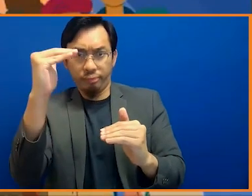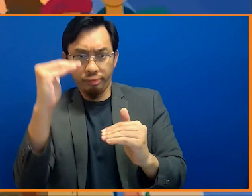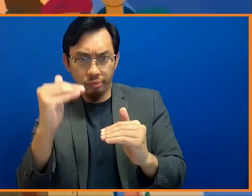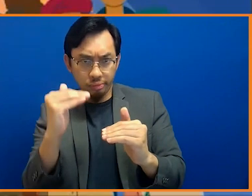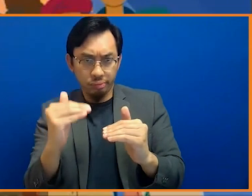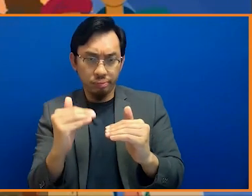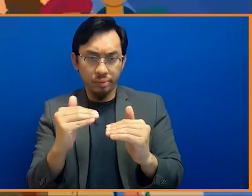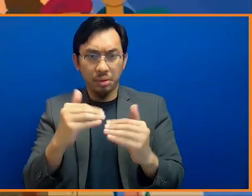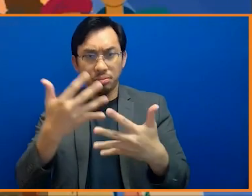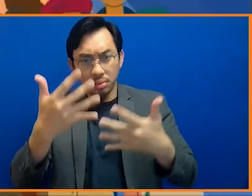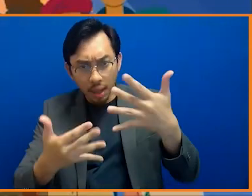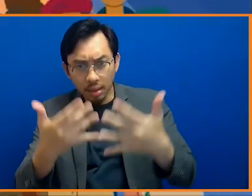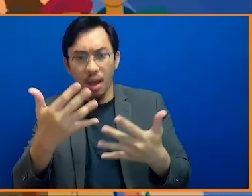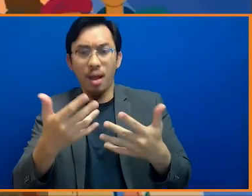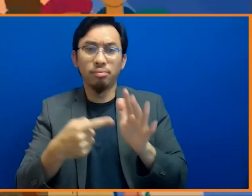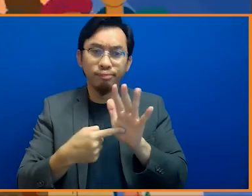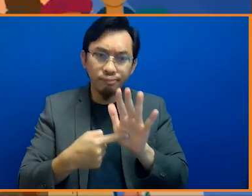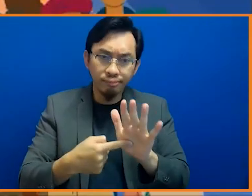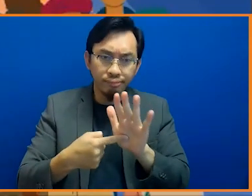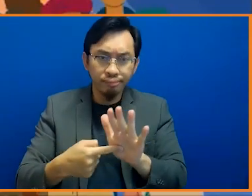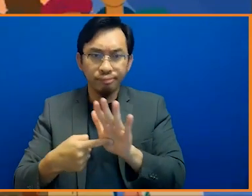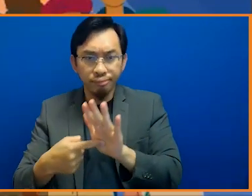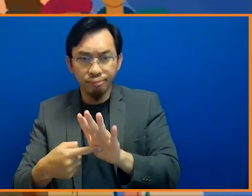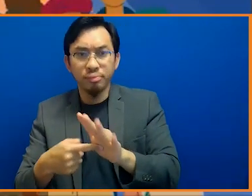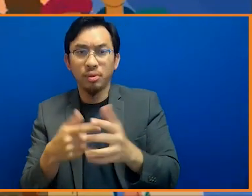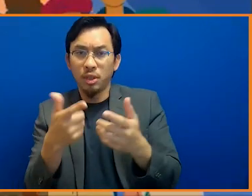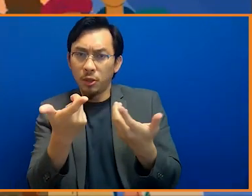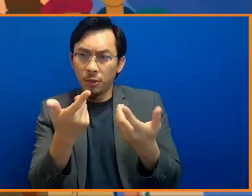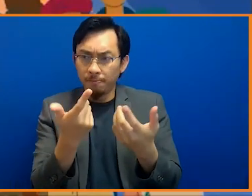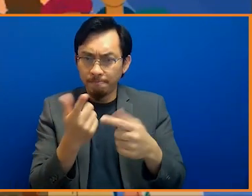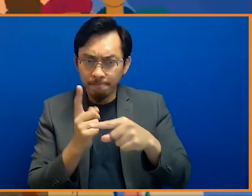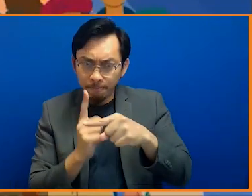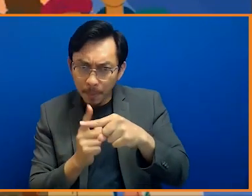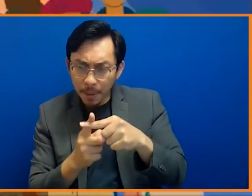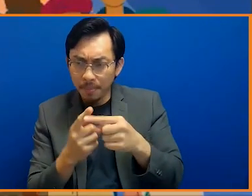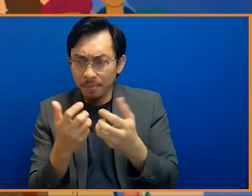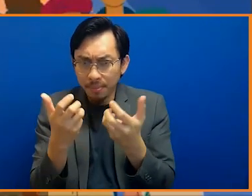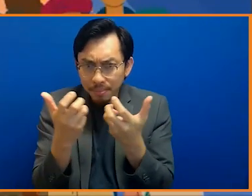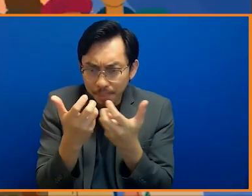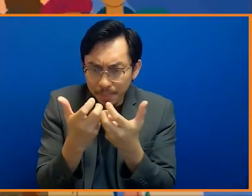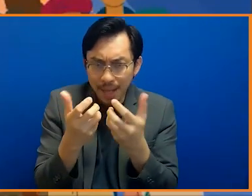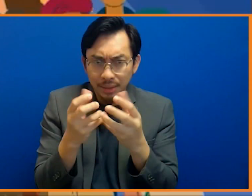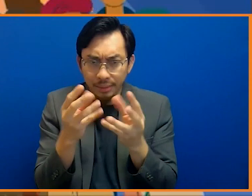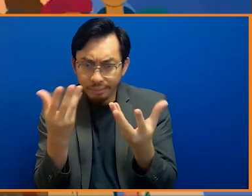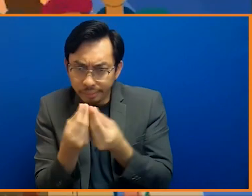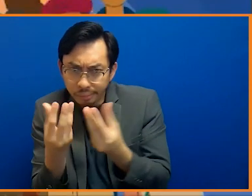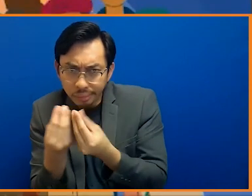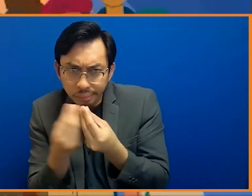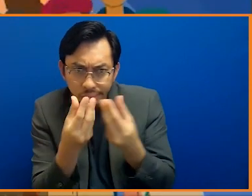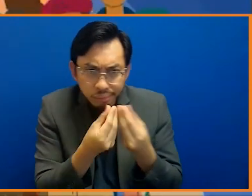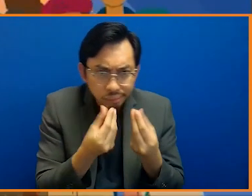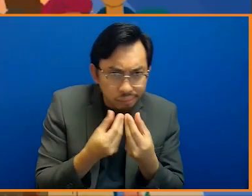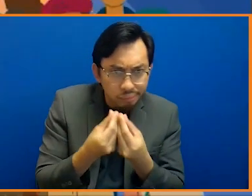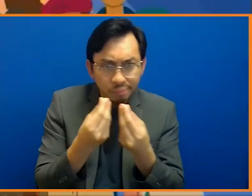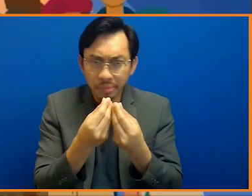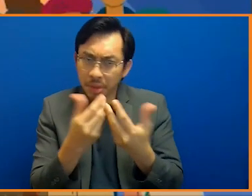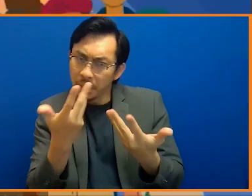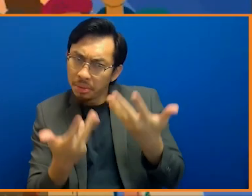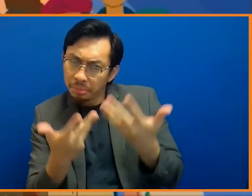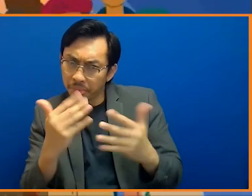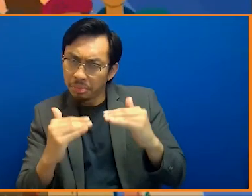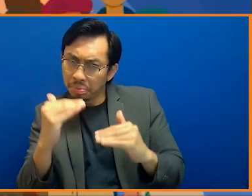we call it mean sea level. So the arrival times is